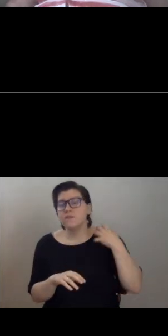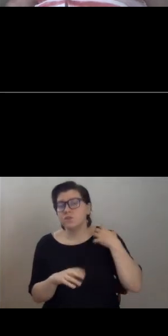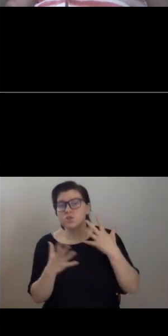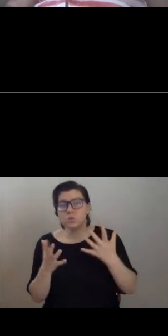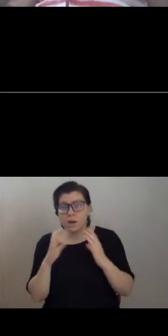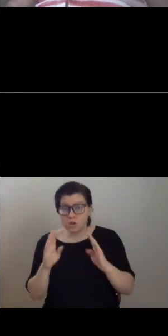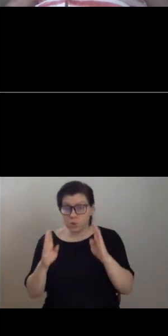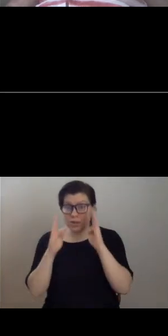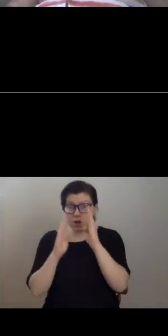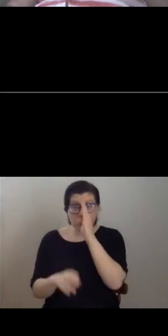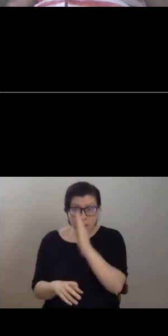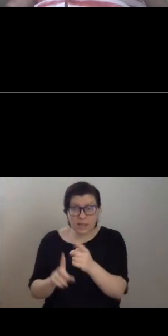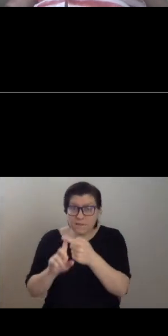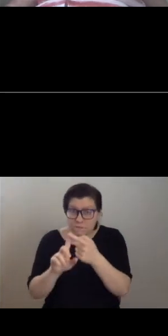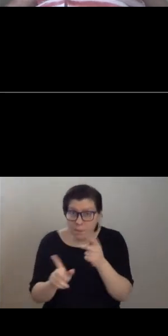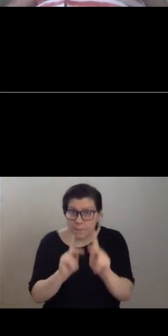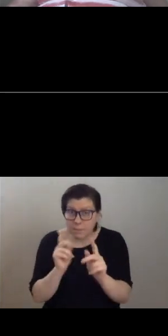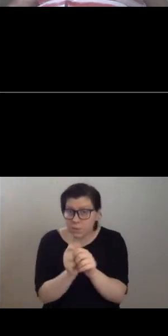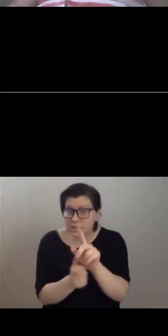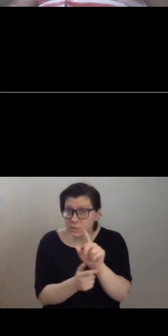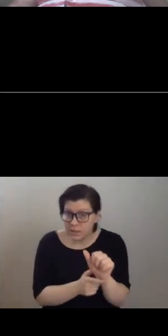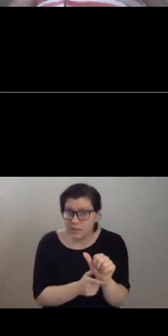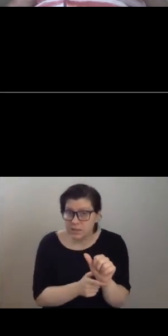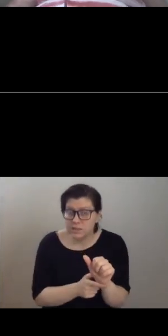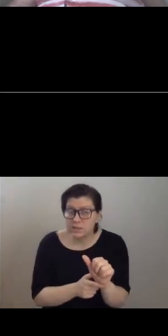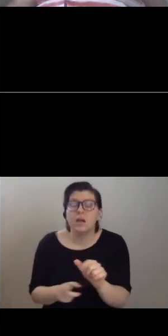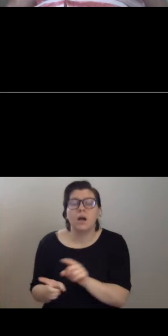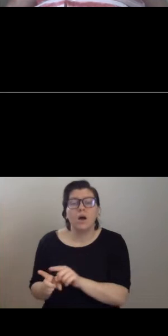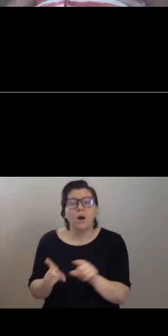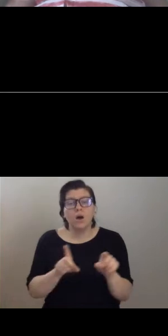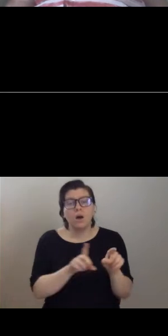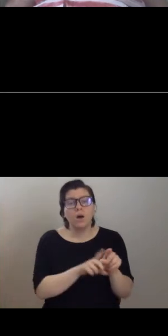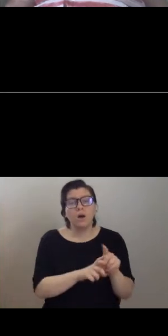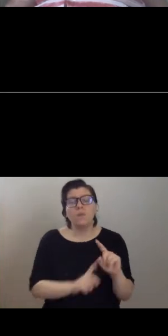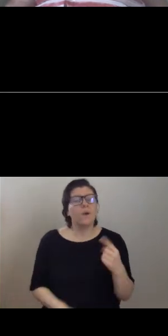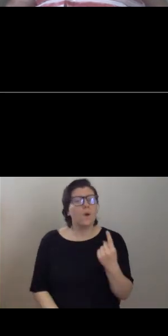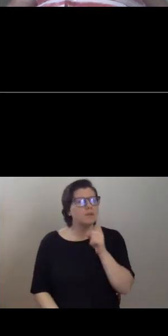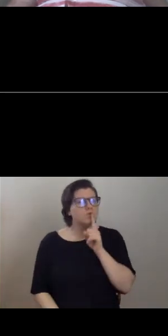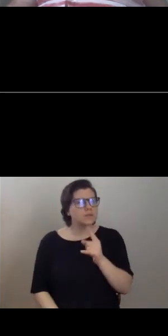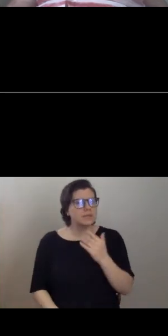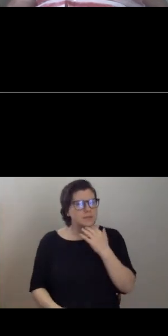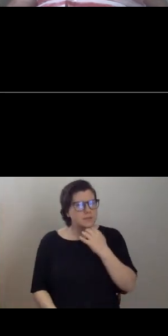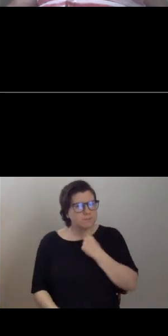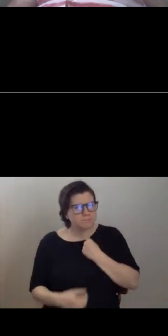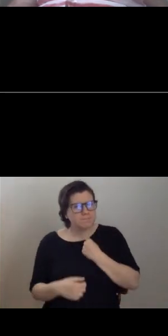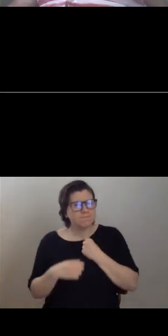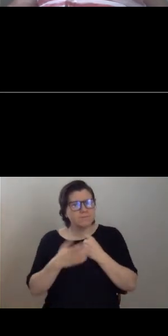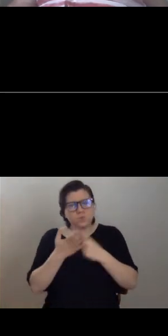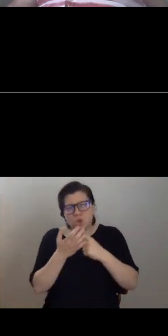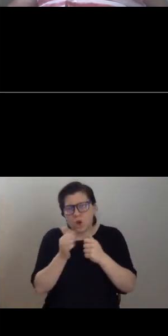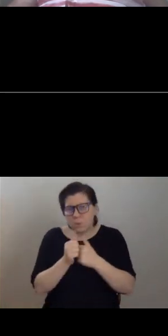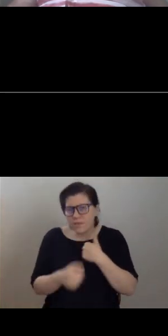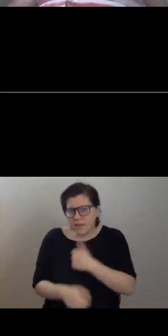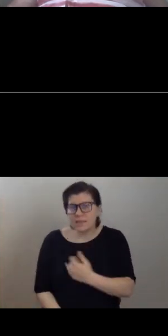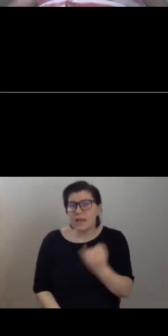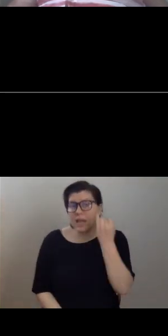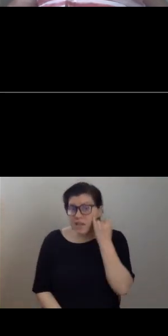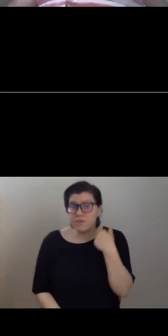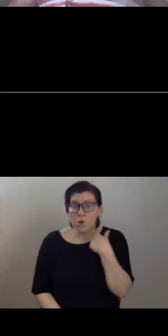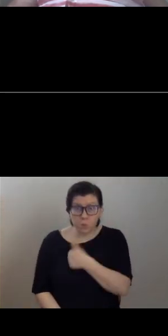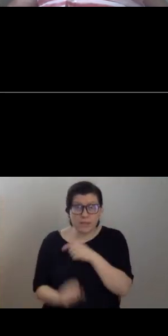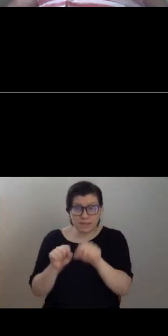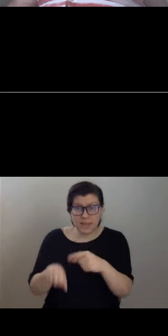with disabilities, and they only really care to talk to us if we can tell them